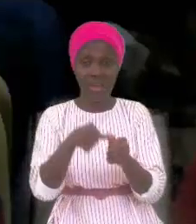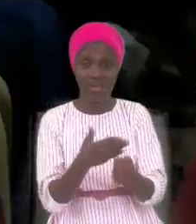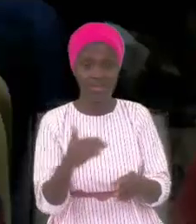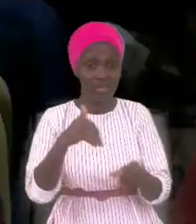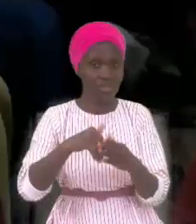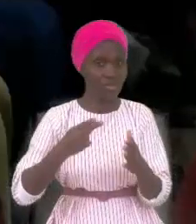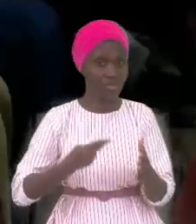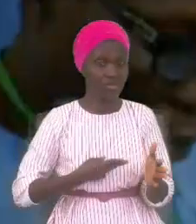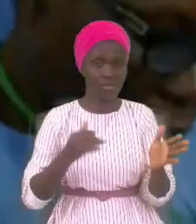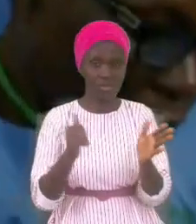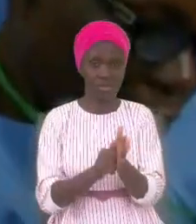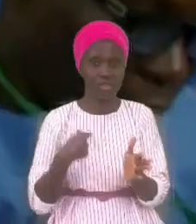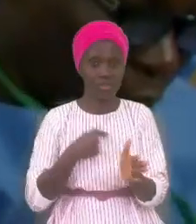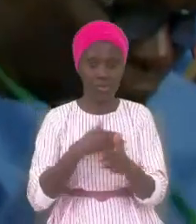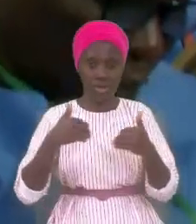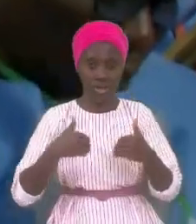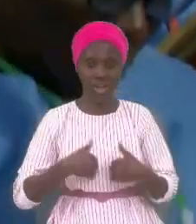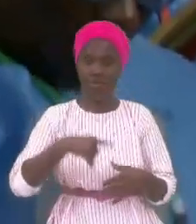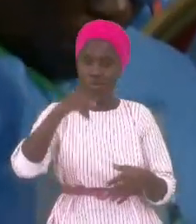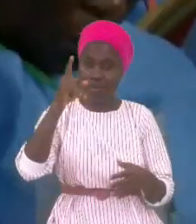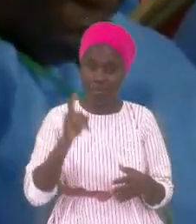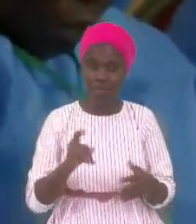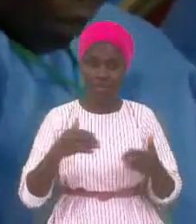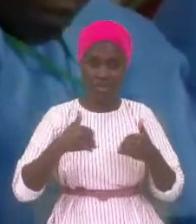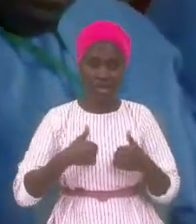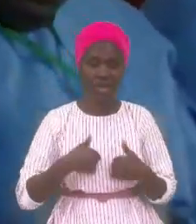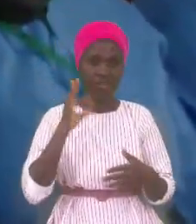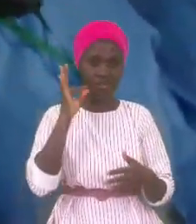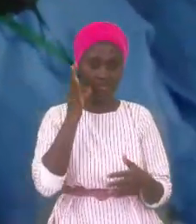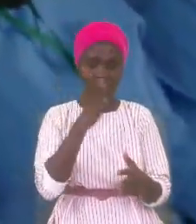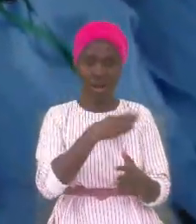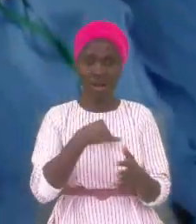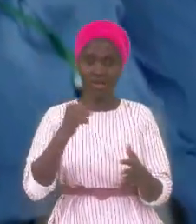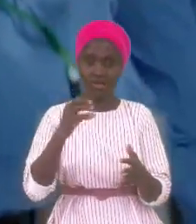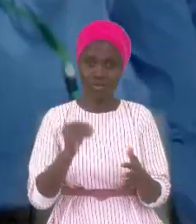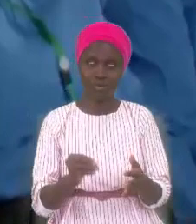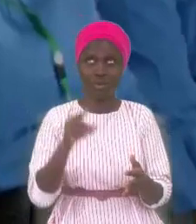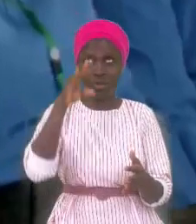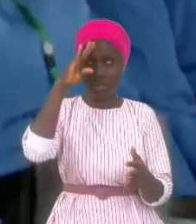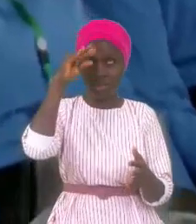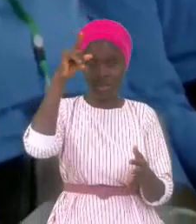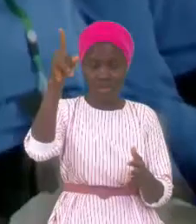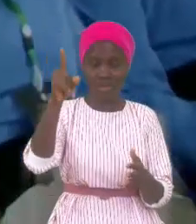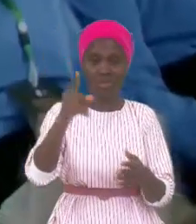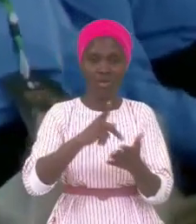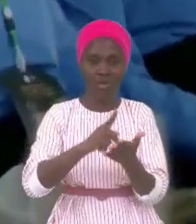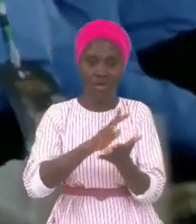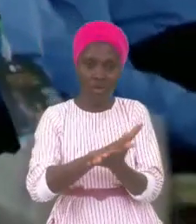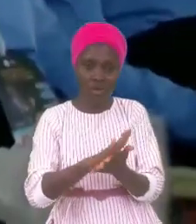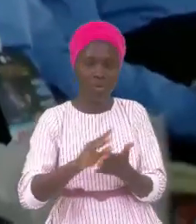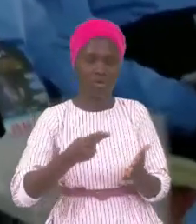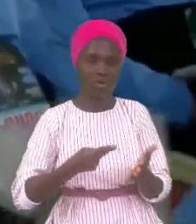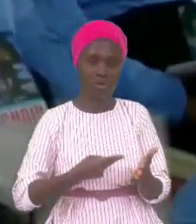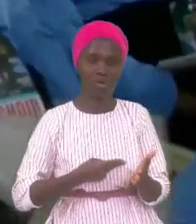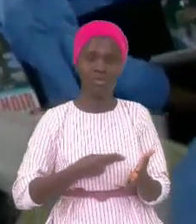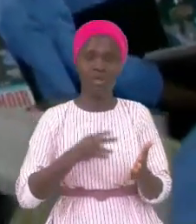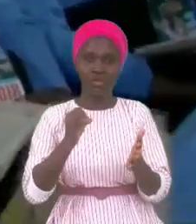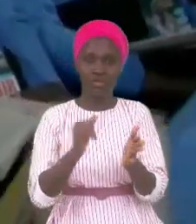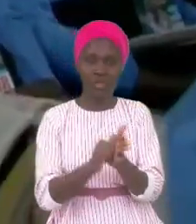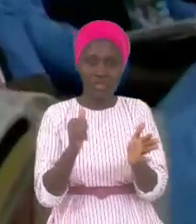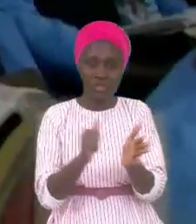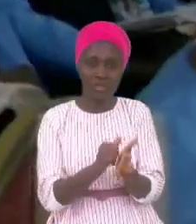we have should bear fruit. And so he purges us, that thing, that character, that characteristic,